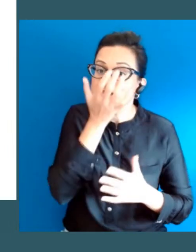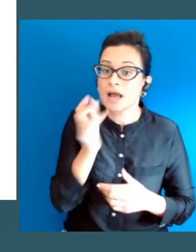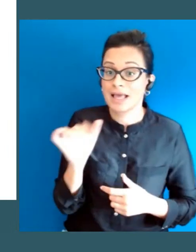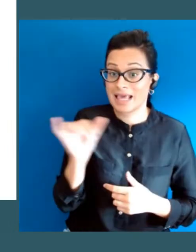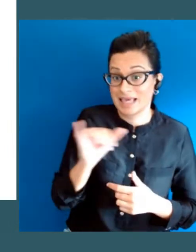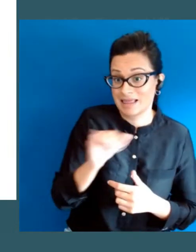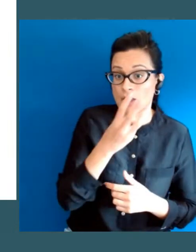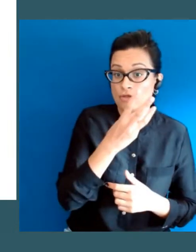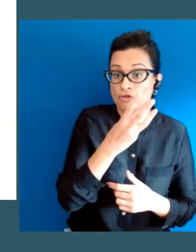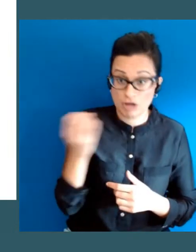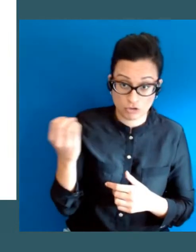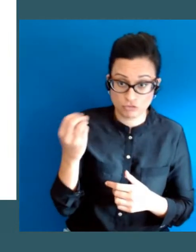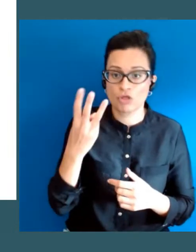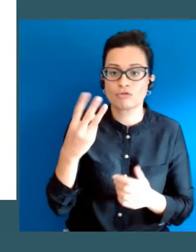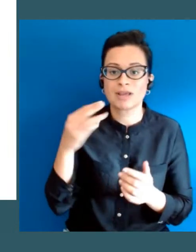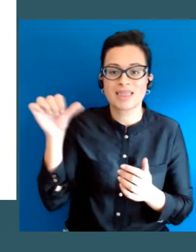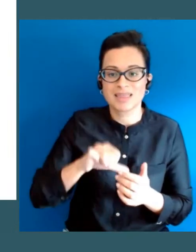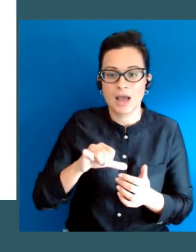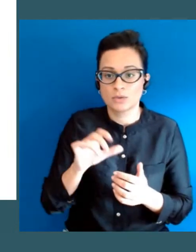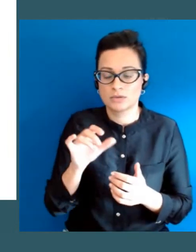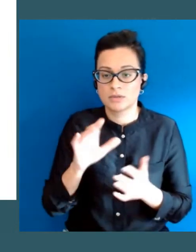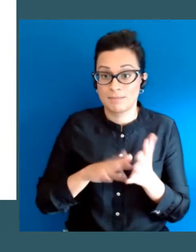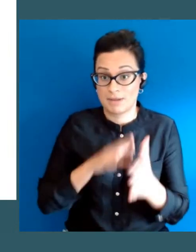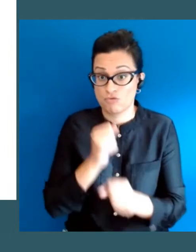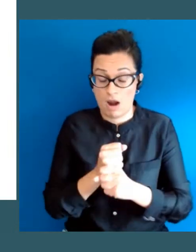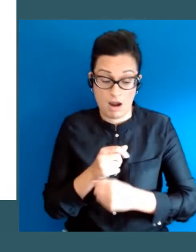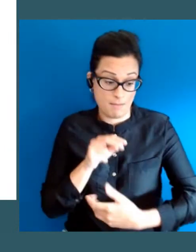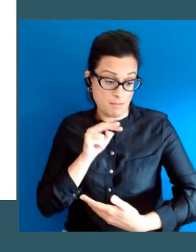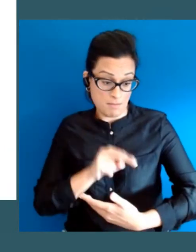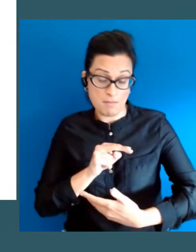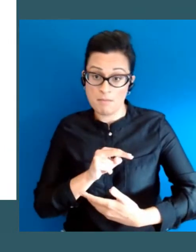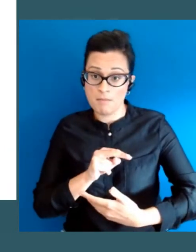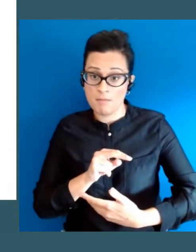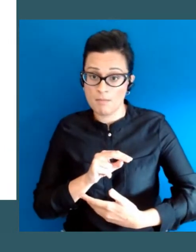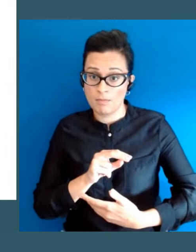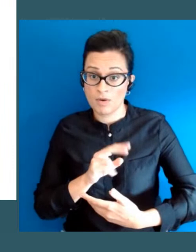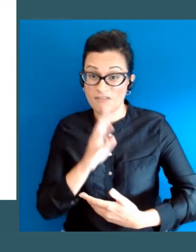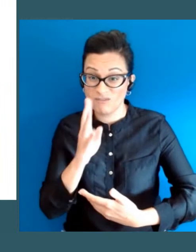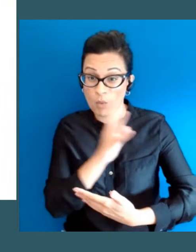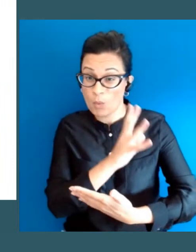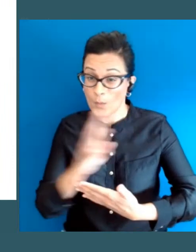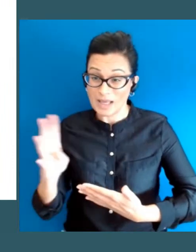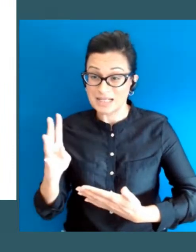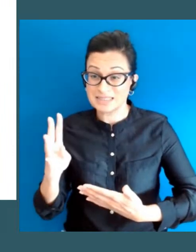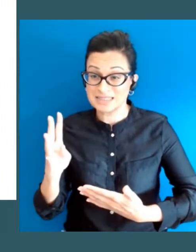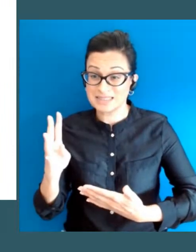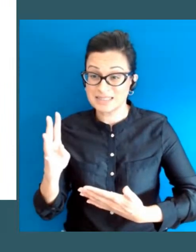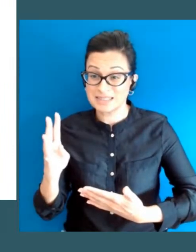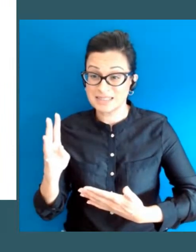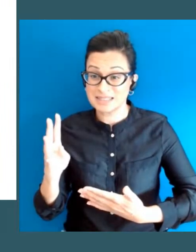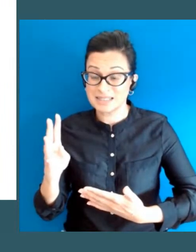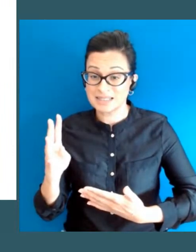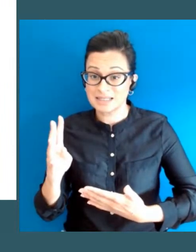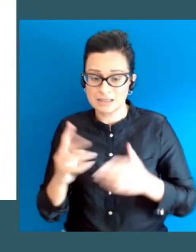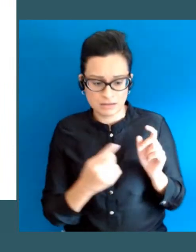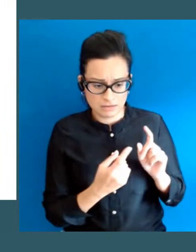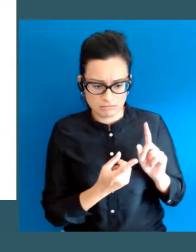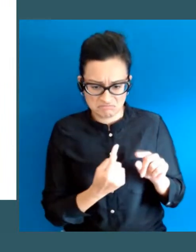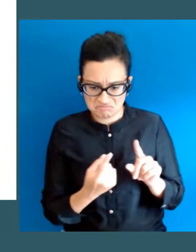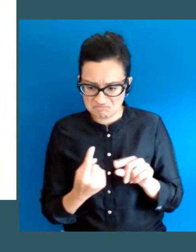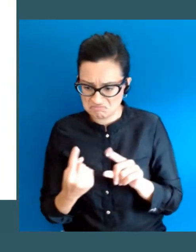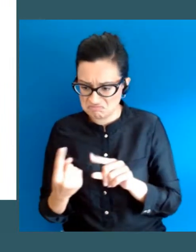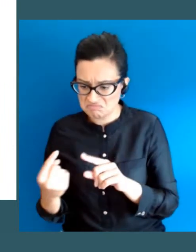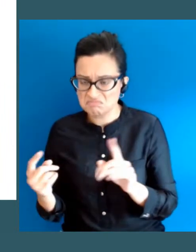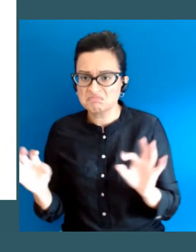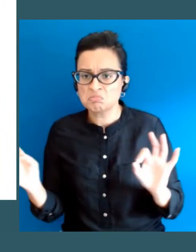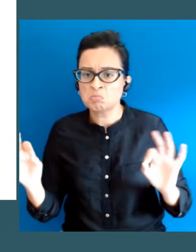3,000 milligram, showed 4 weeks of sustained unresponsiveness. So what